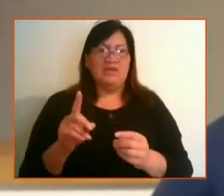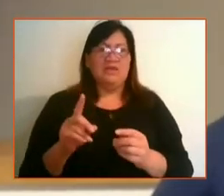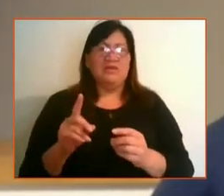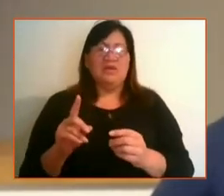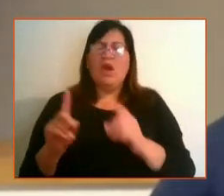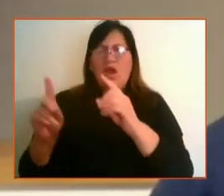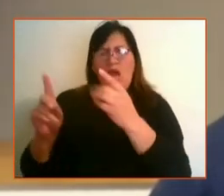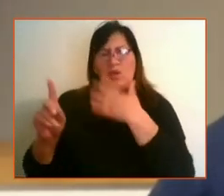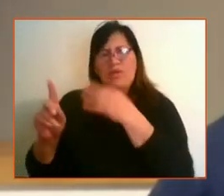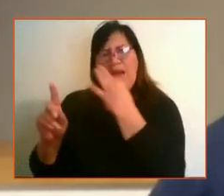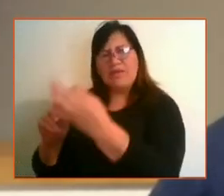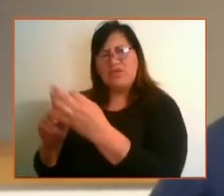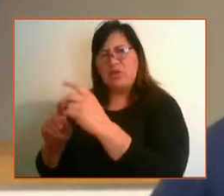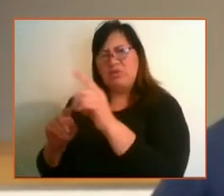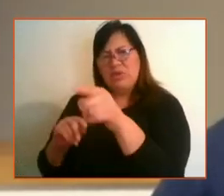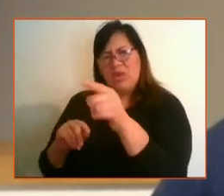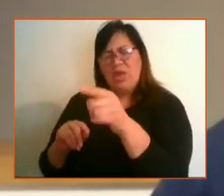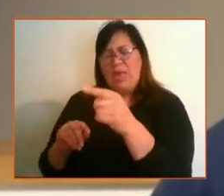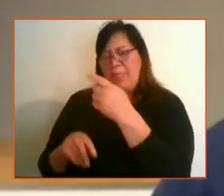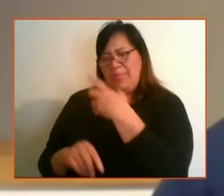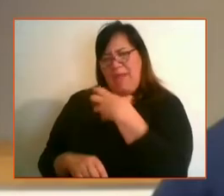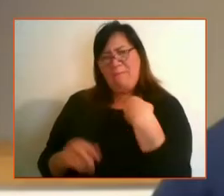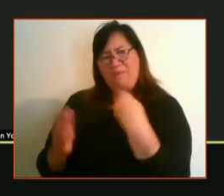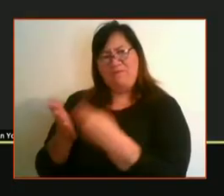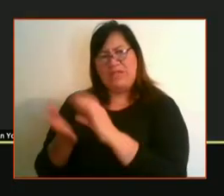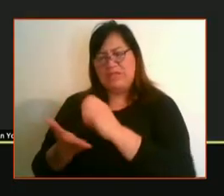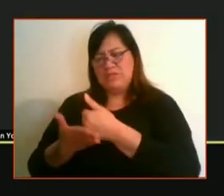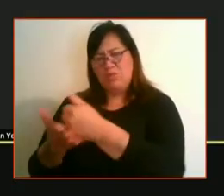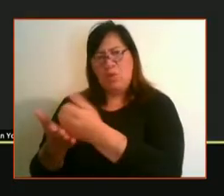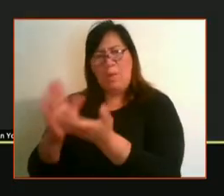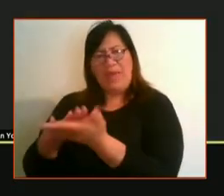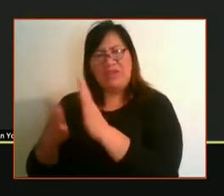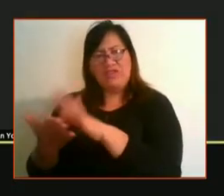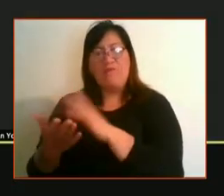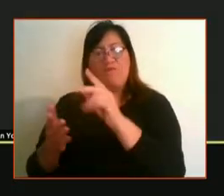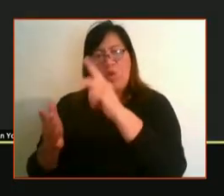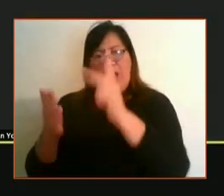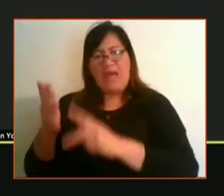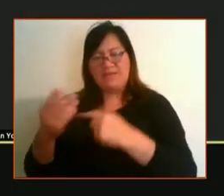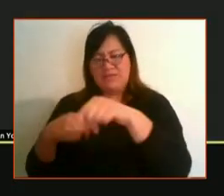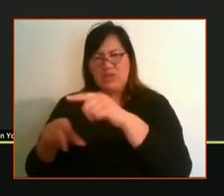Tell me what you made of the government's funding support package for the arts this year.